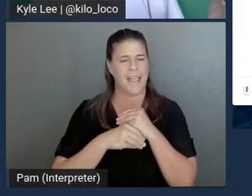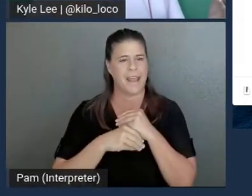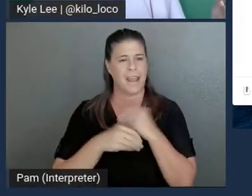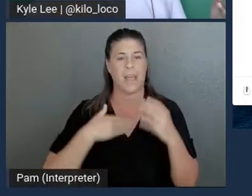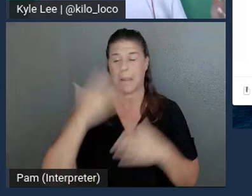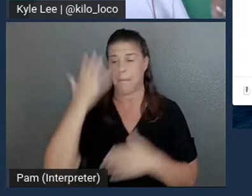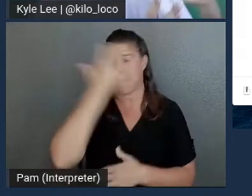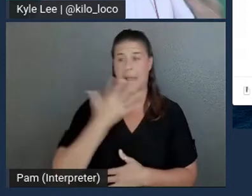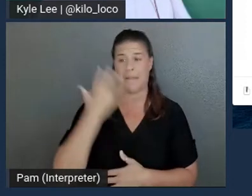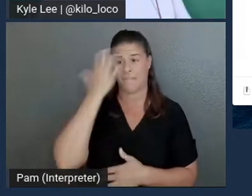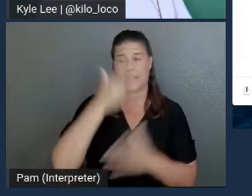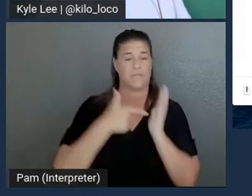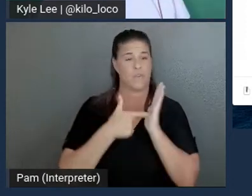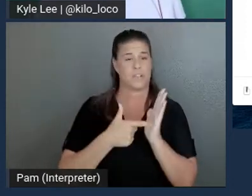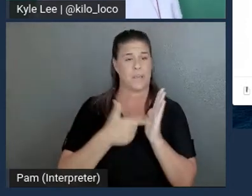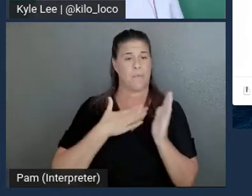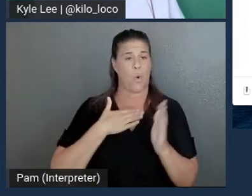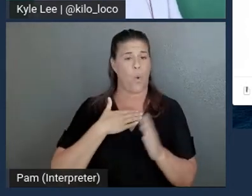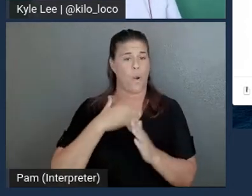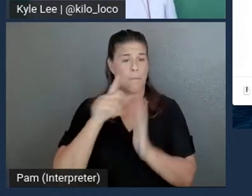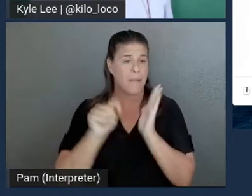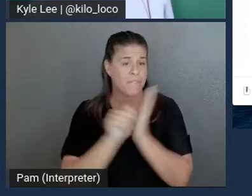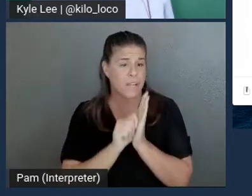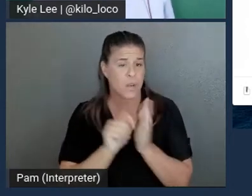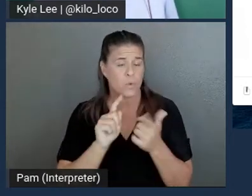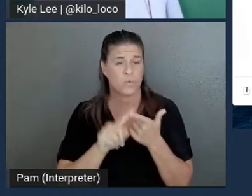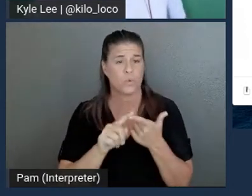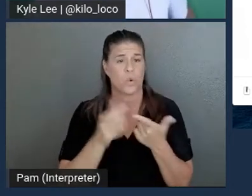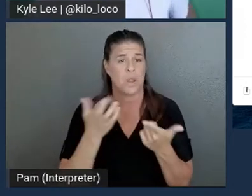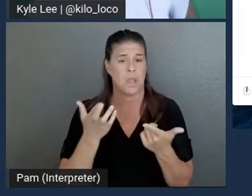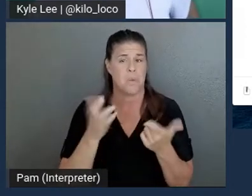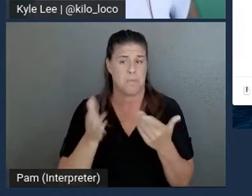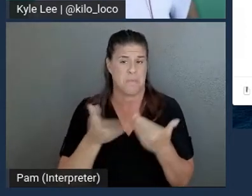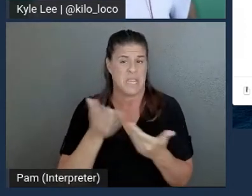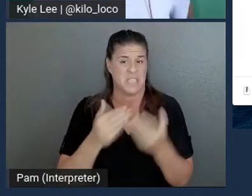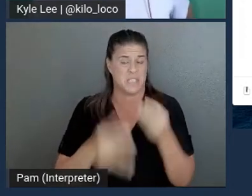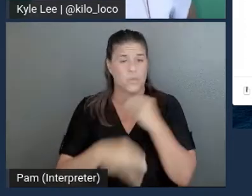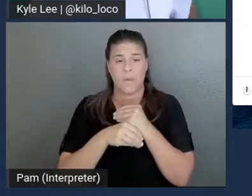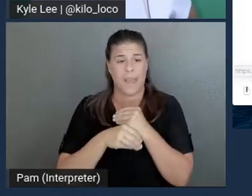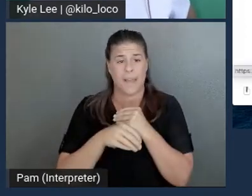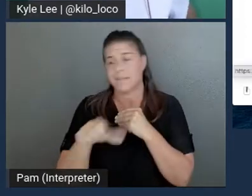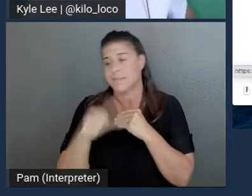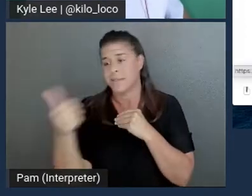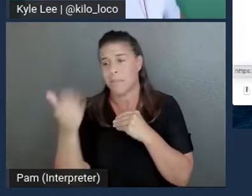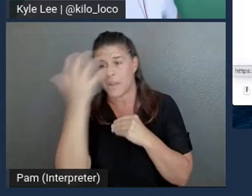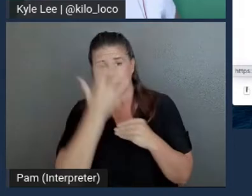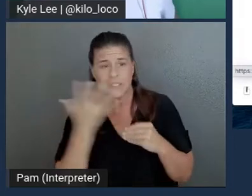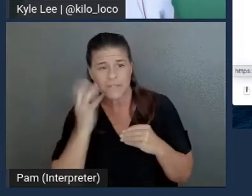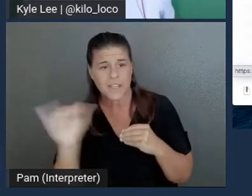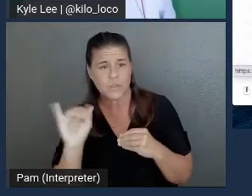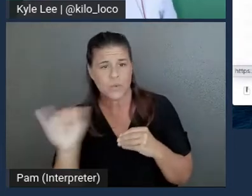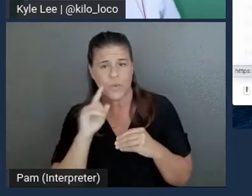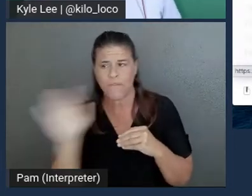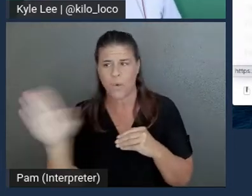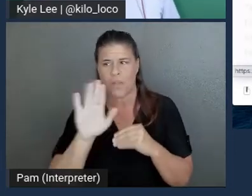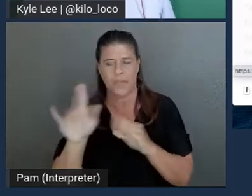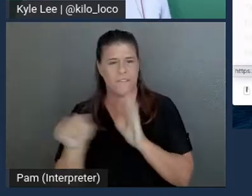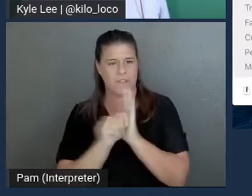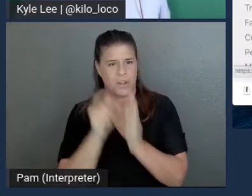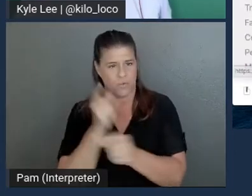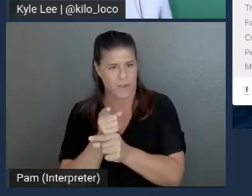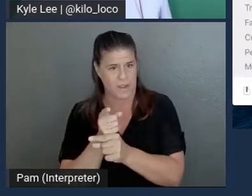for example, for my videos, or it would be easy to add in somebody else's face for their videos. Is that